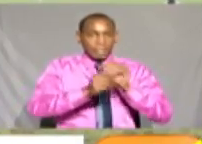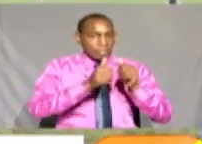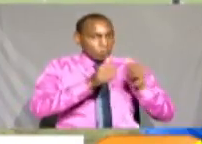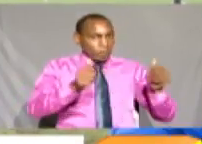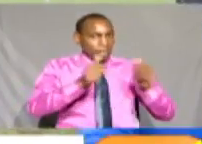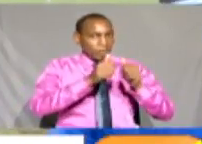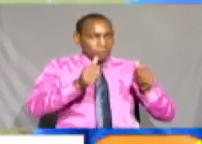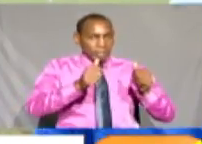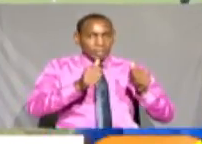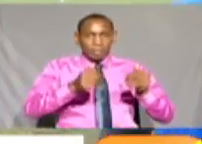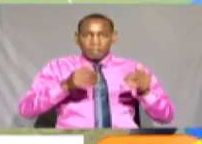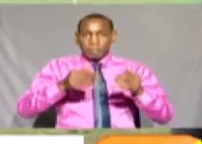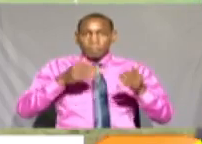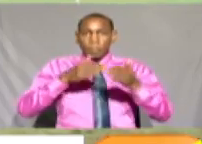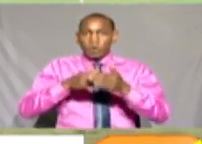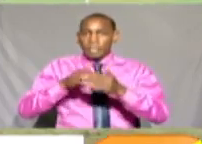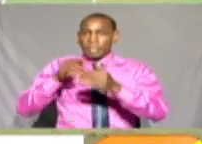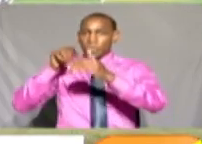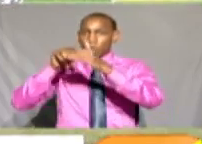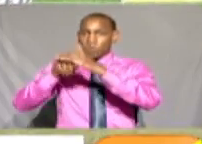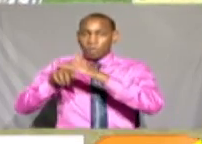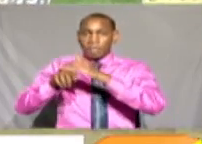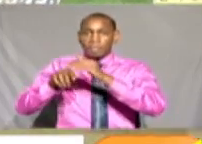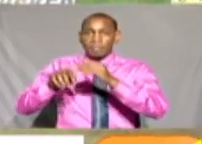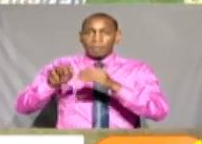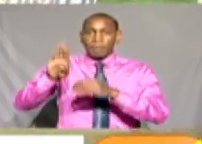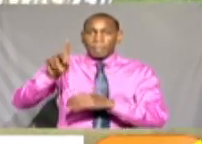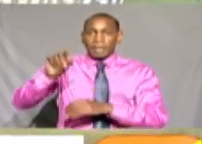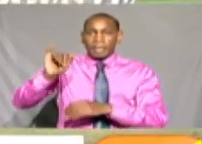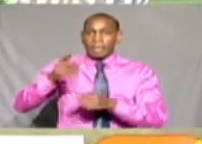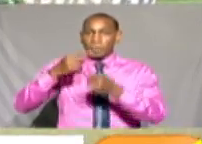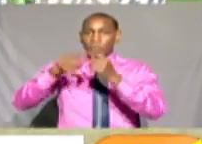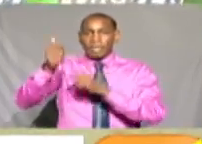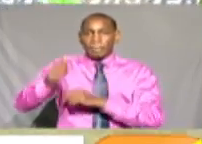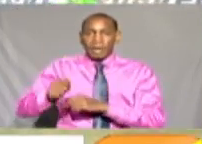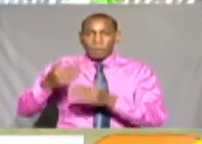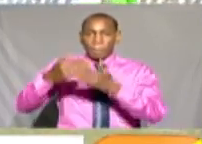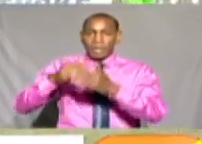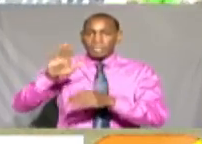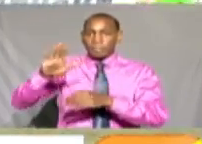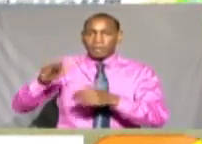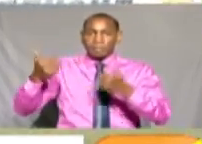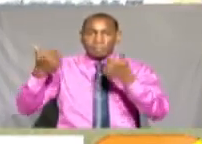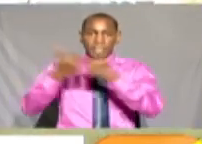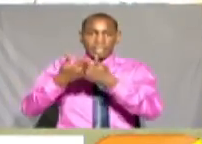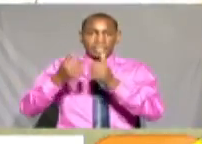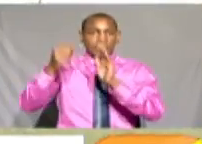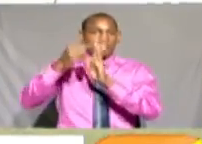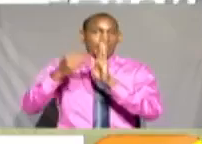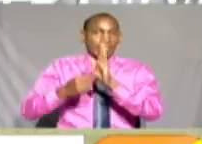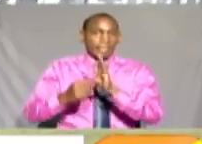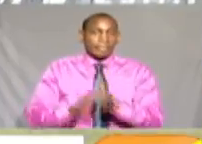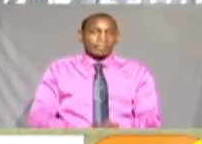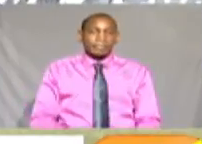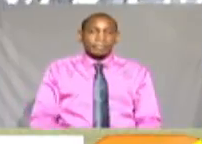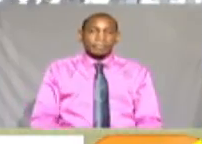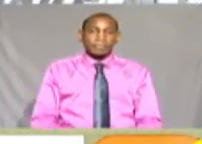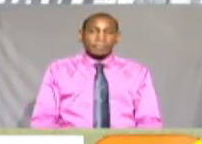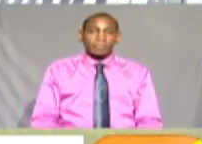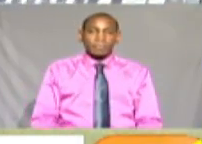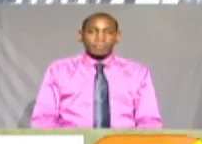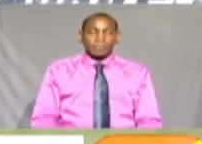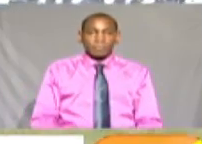steadfast, preventing a response from the Dockers, who are yet to bag a win in their past five league matches.